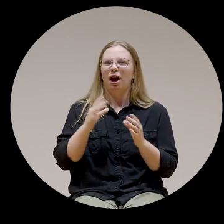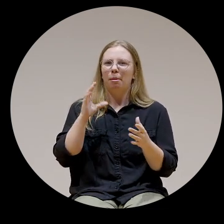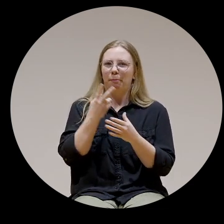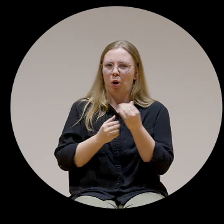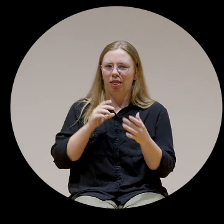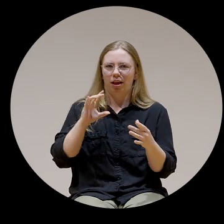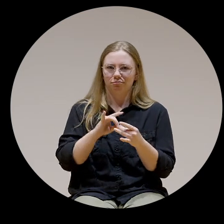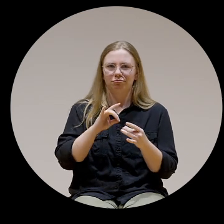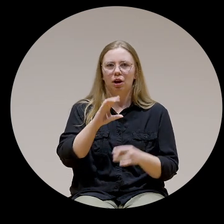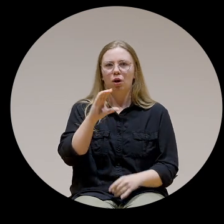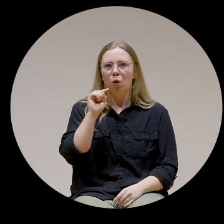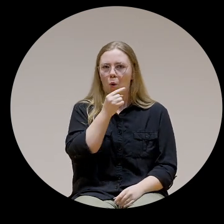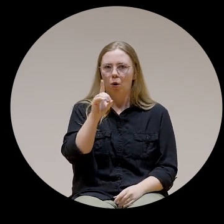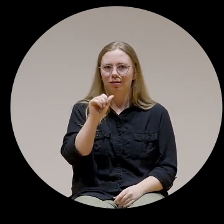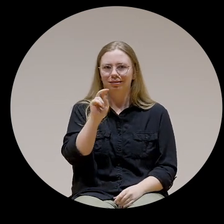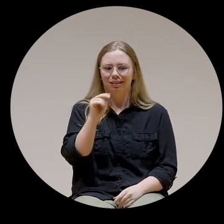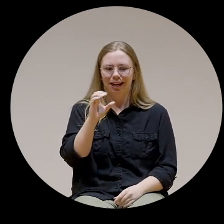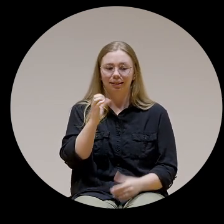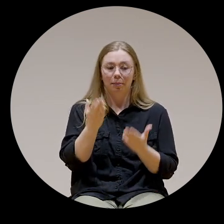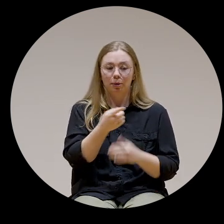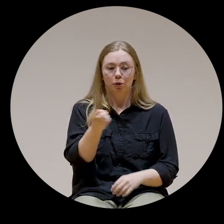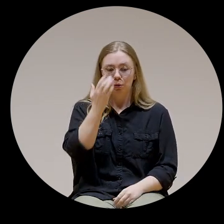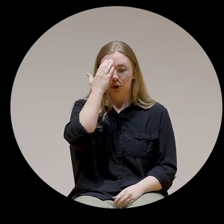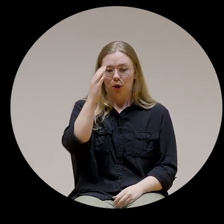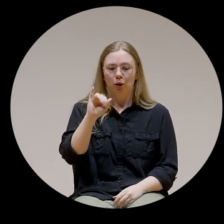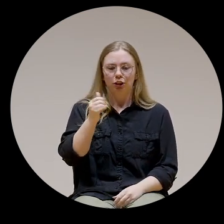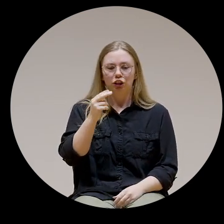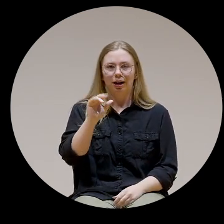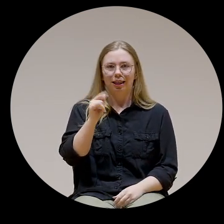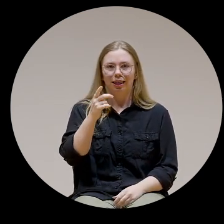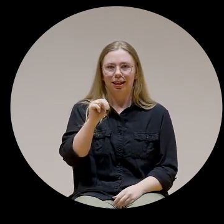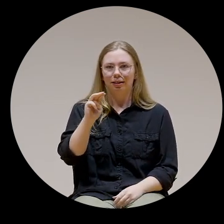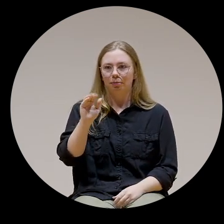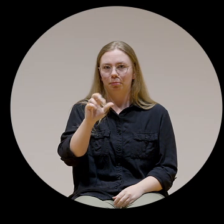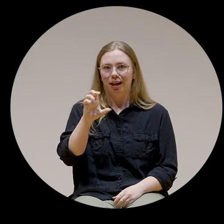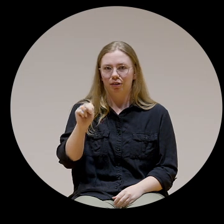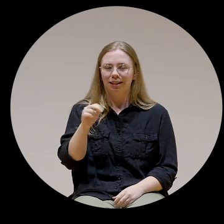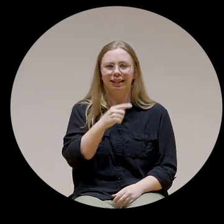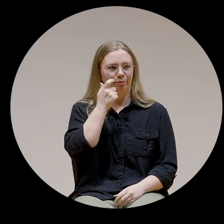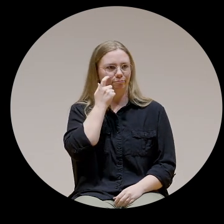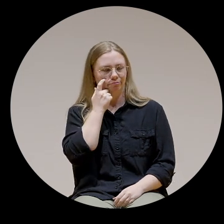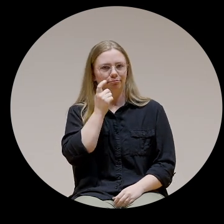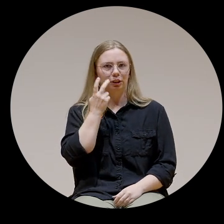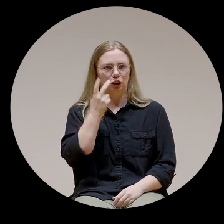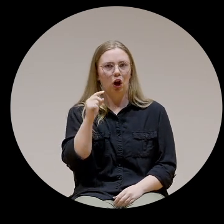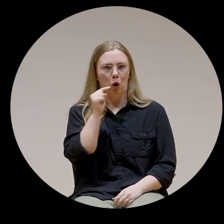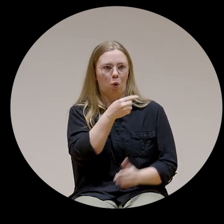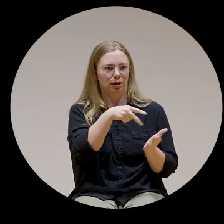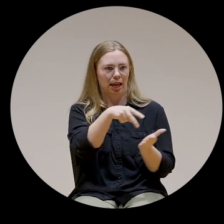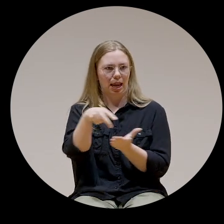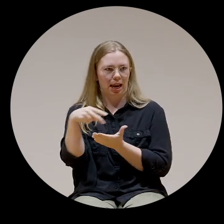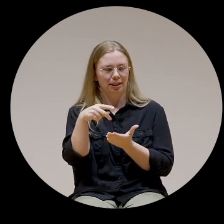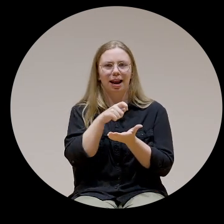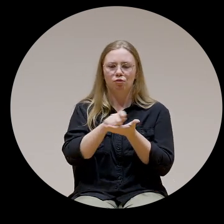Marin, who witnessed the corn dance in 1930. And he wrote a letter to his pal, Alfred Stieglitz, and he said,